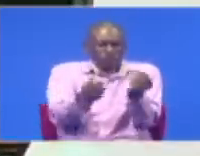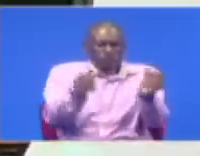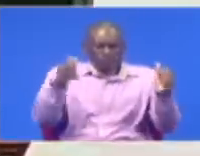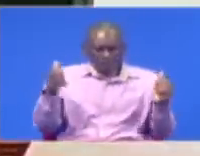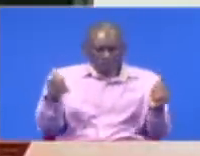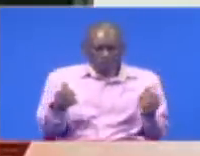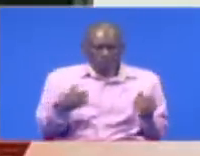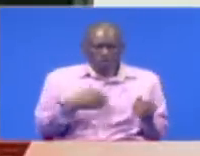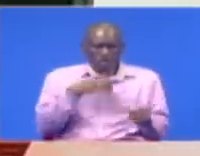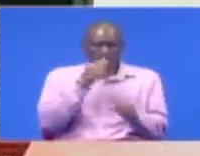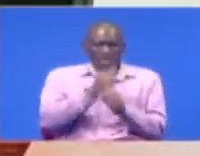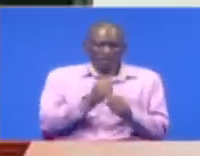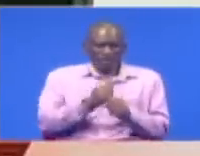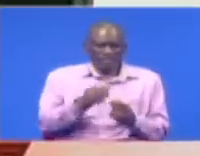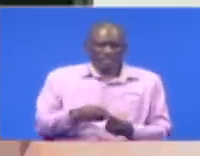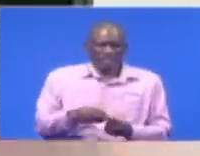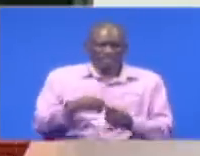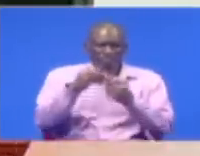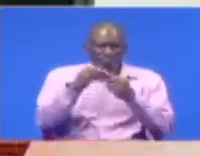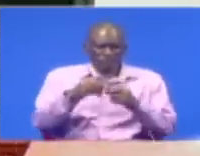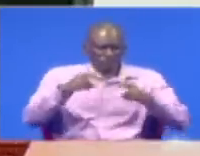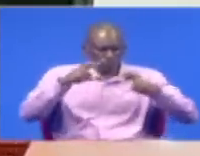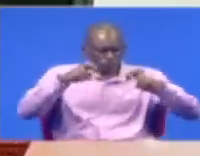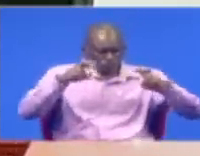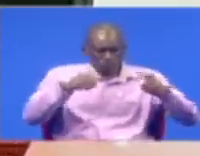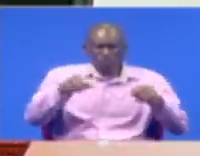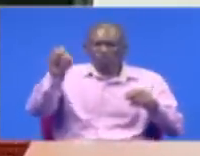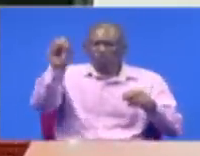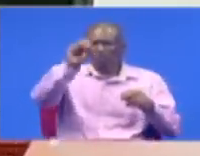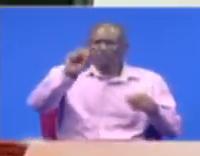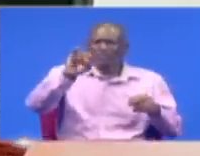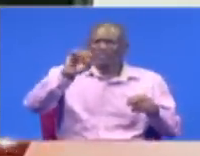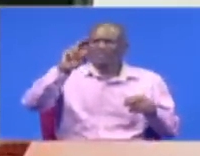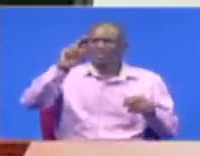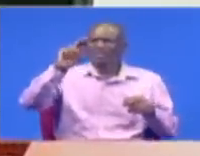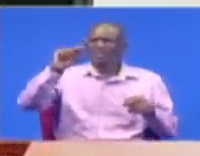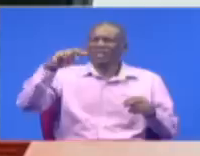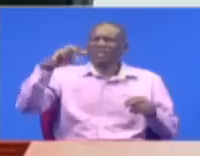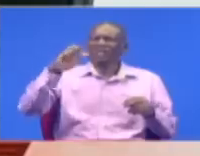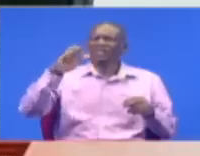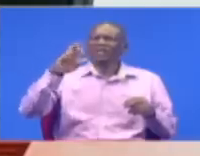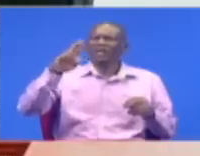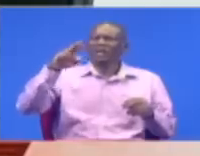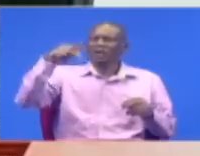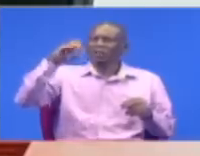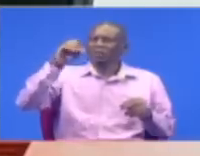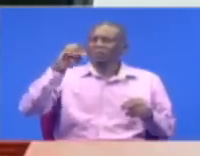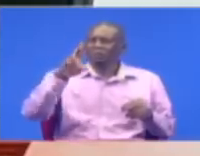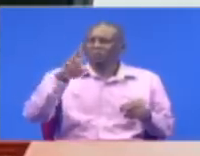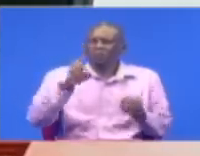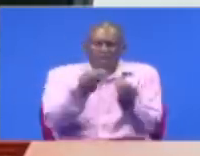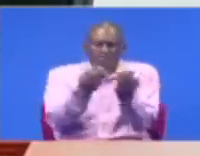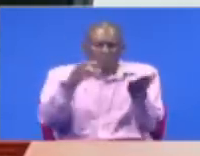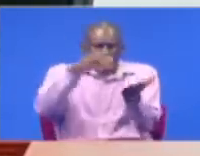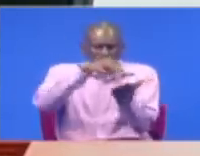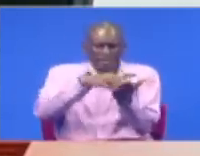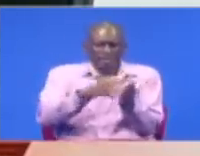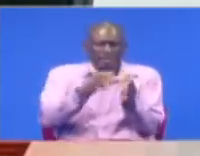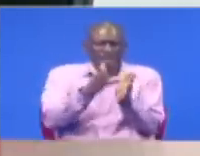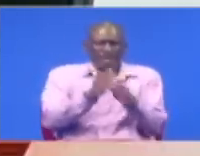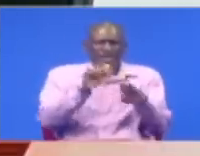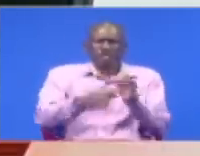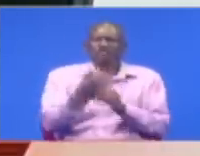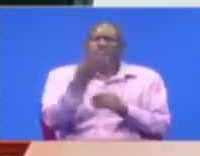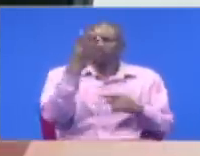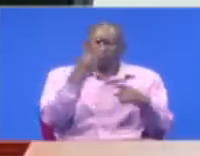I have done a special reading of Singapore and the backlog of cases. And within